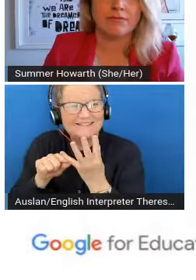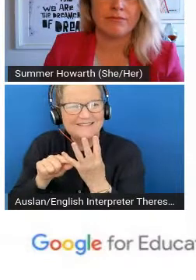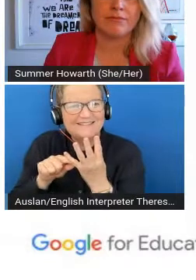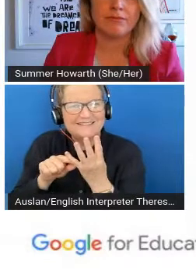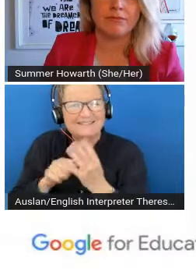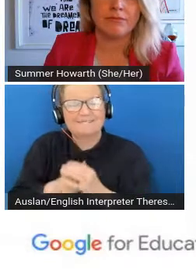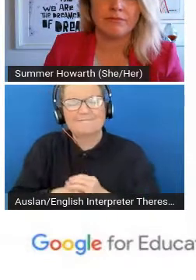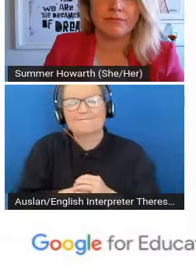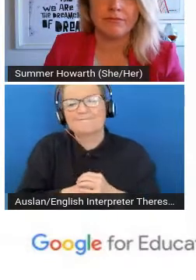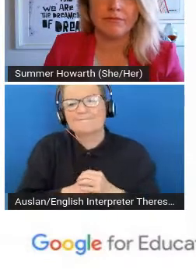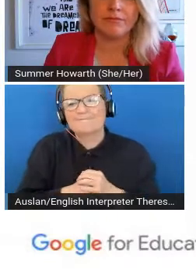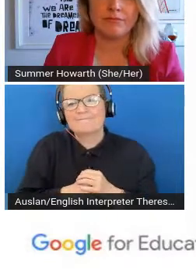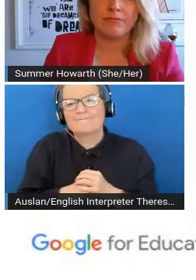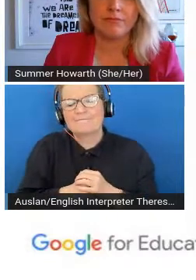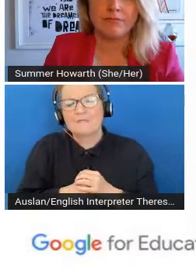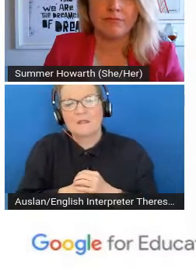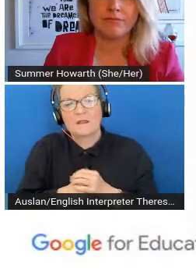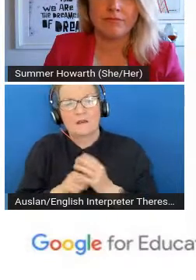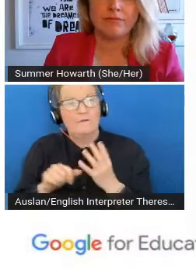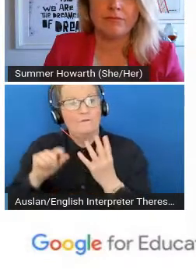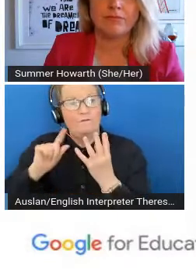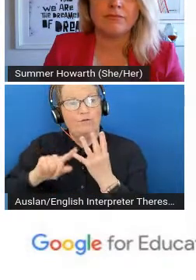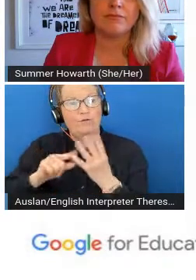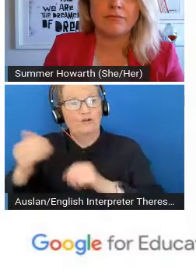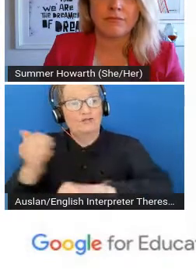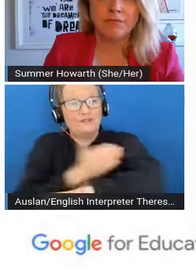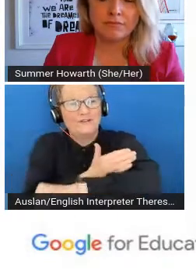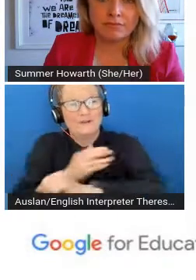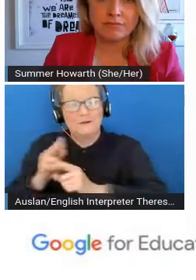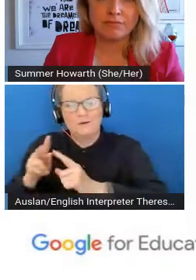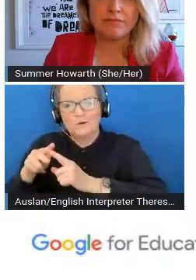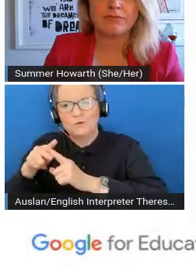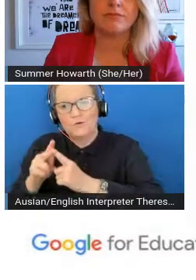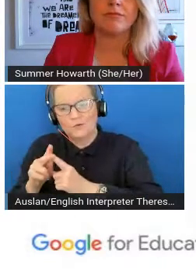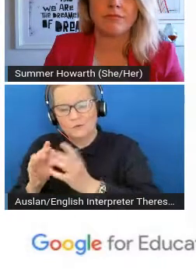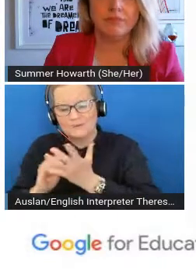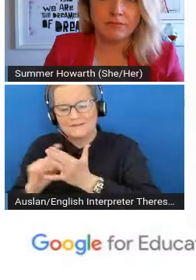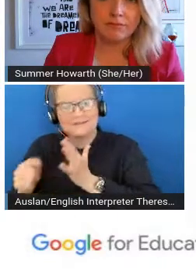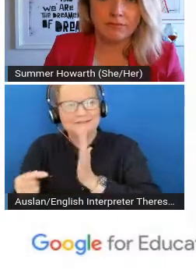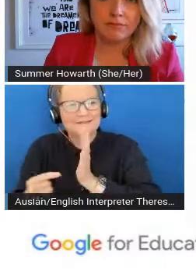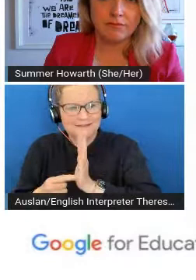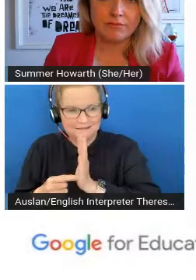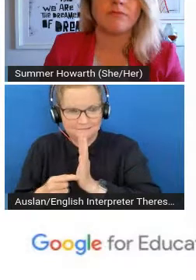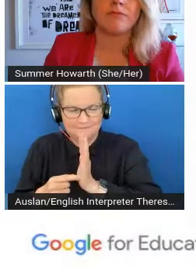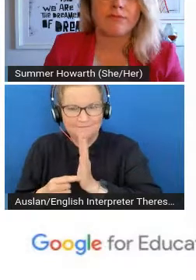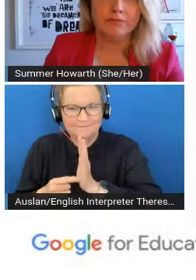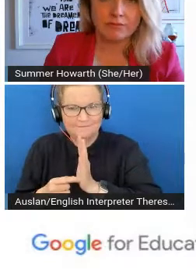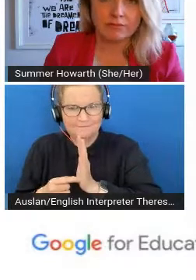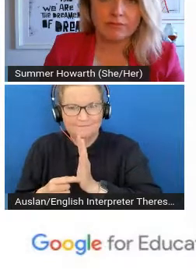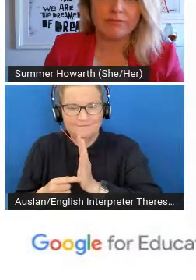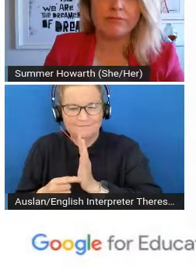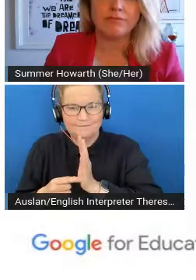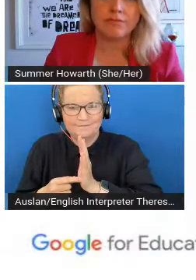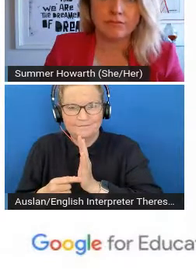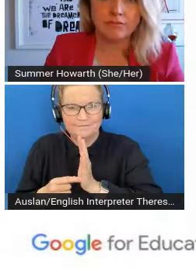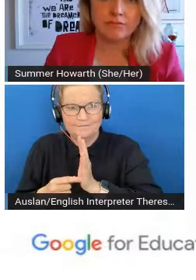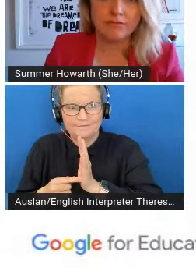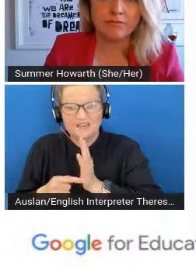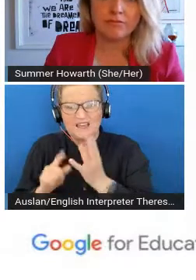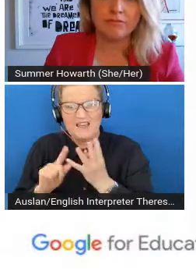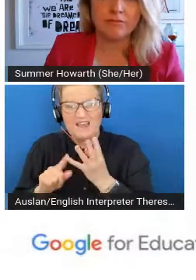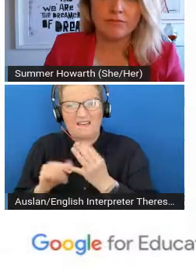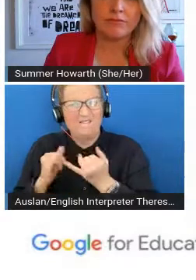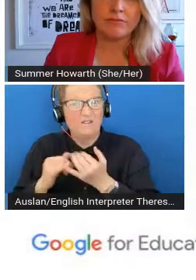these skills. And then the tools that our young people are learning are A, incredibly